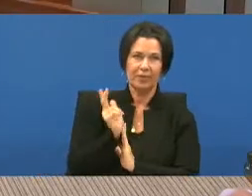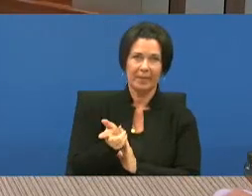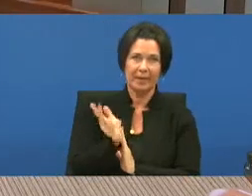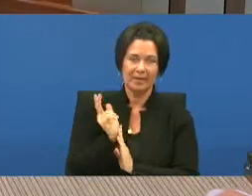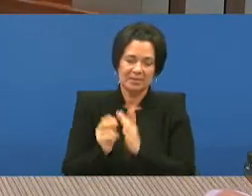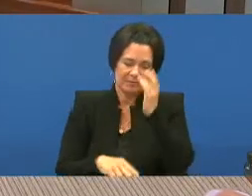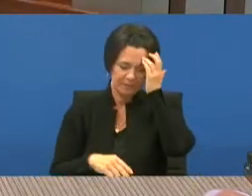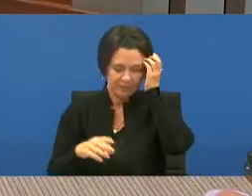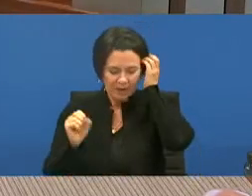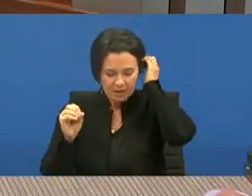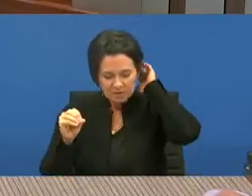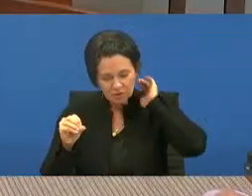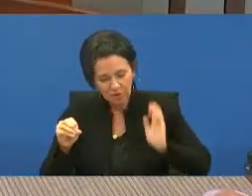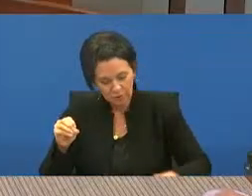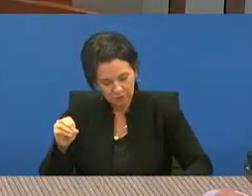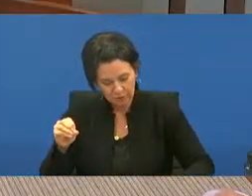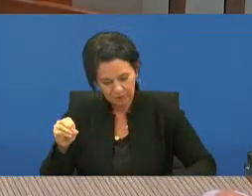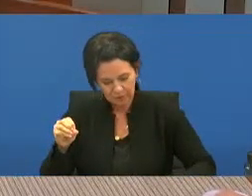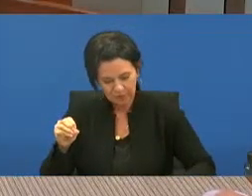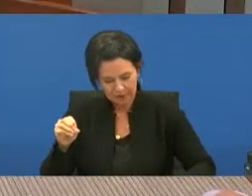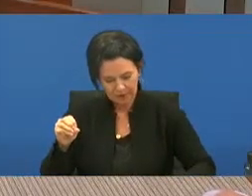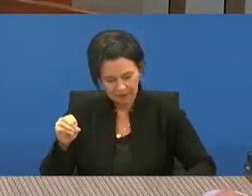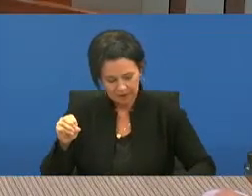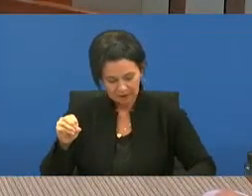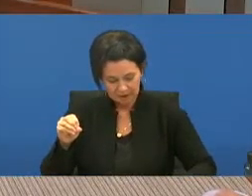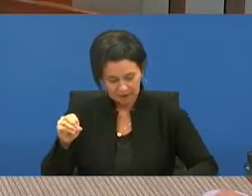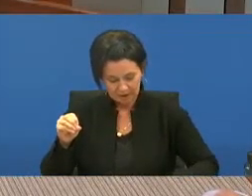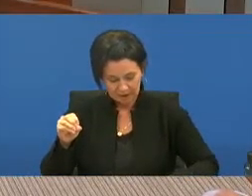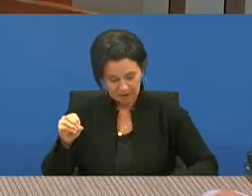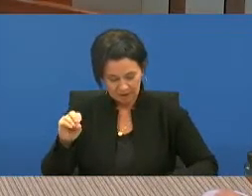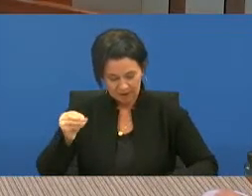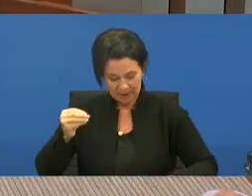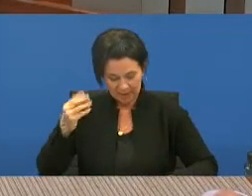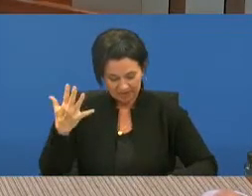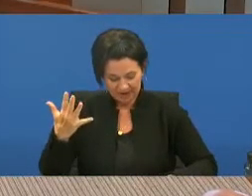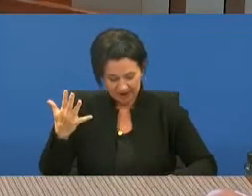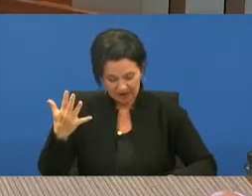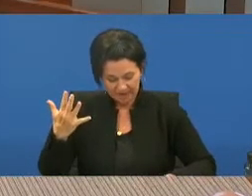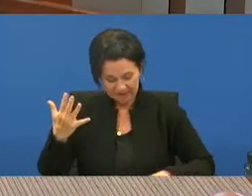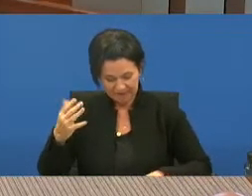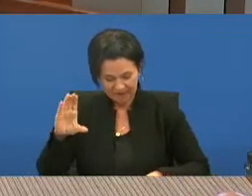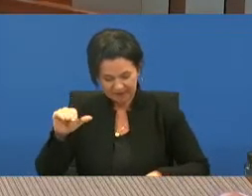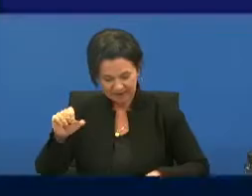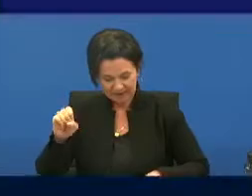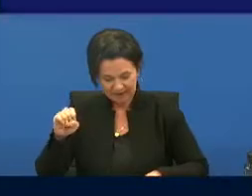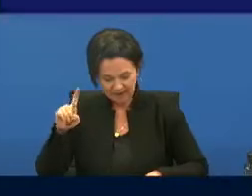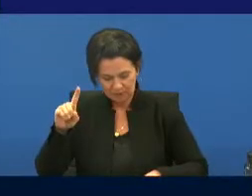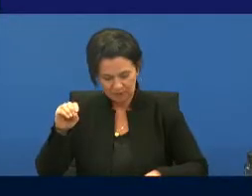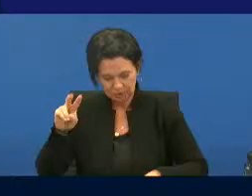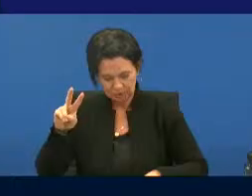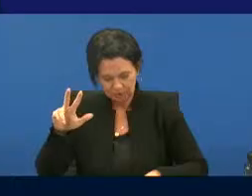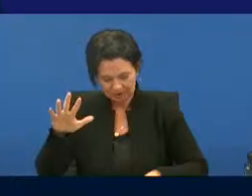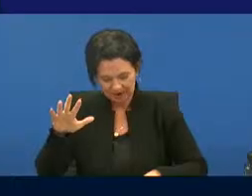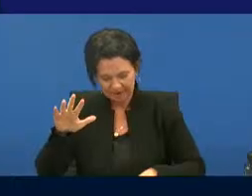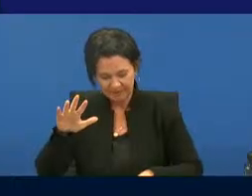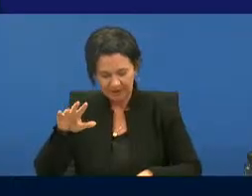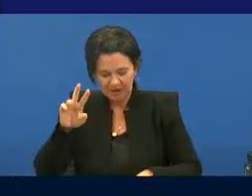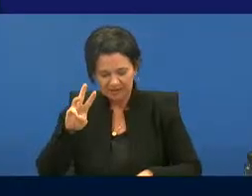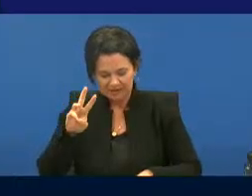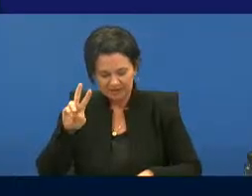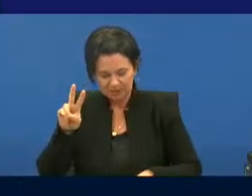10-25-6263 and 6777 Comey Drive to rezone property from heavy commercial C2 and single-family residential A1